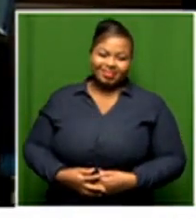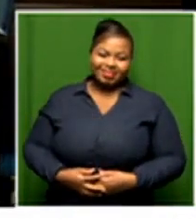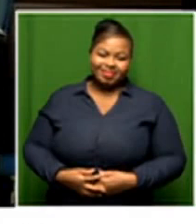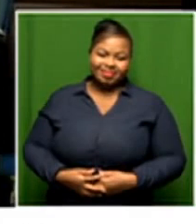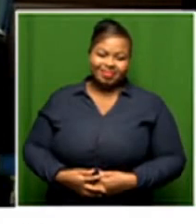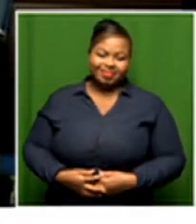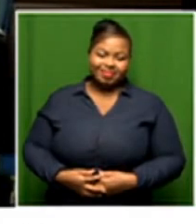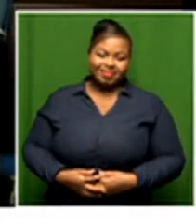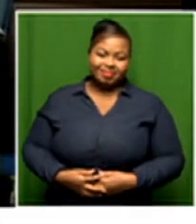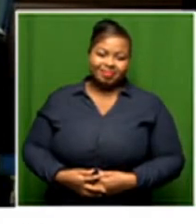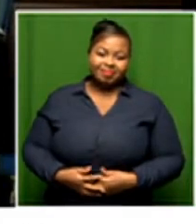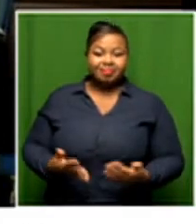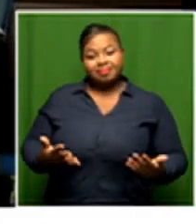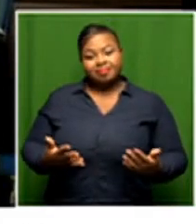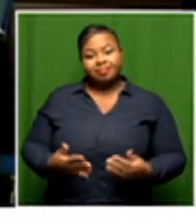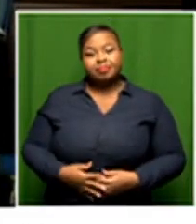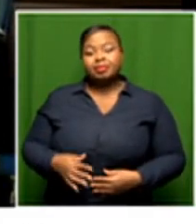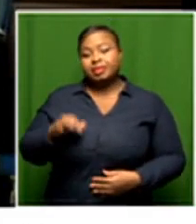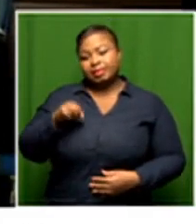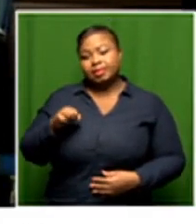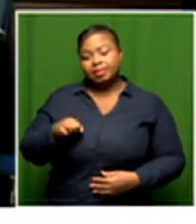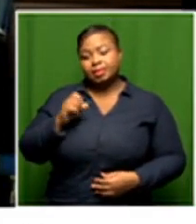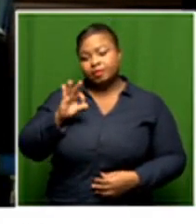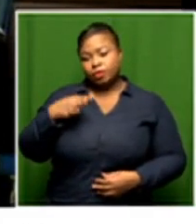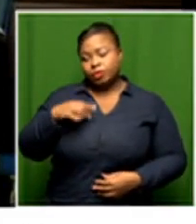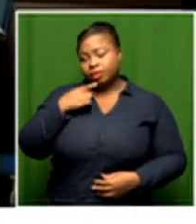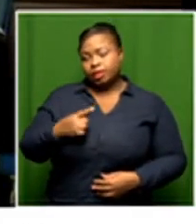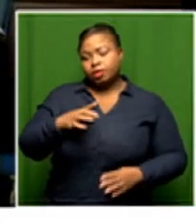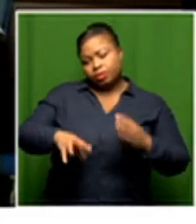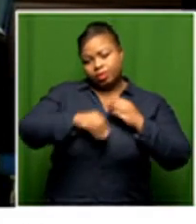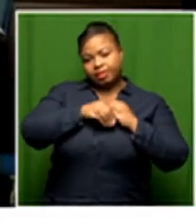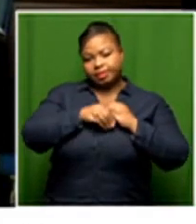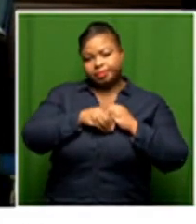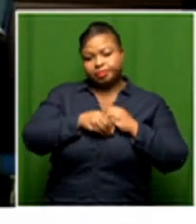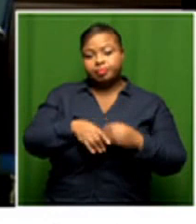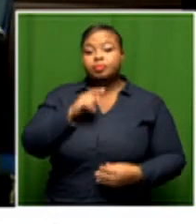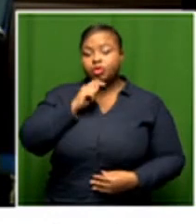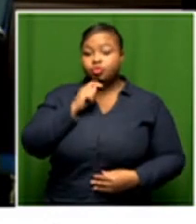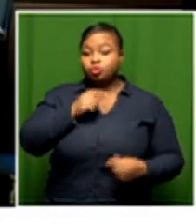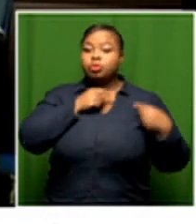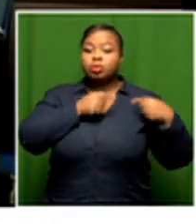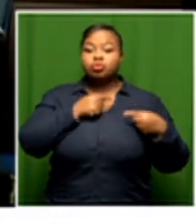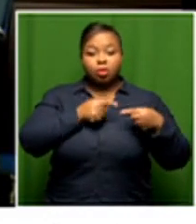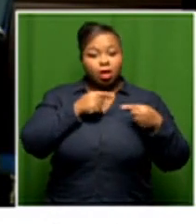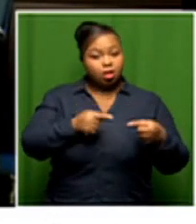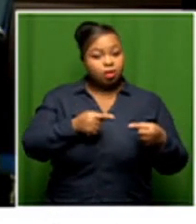You know, I must point a little bit, if I may say, in additional, it's a really struggle for a lot